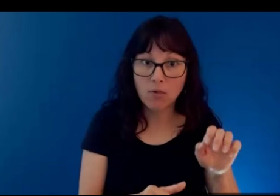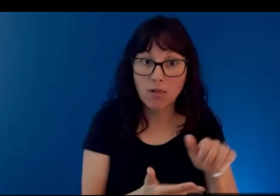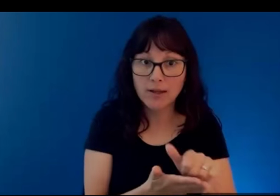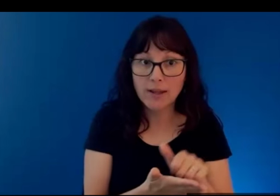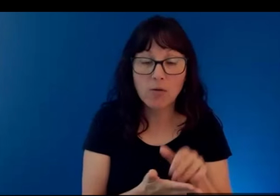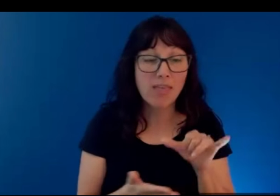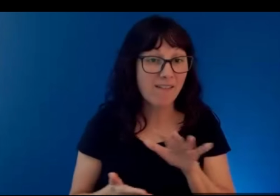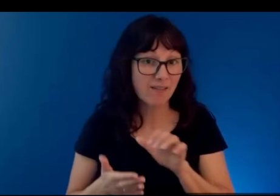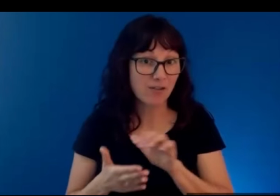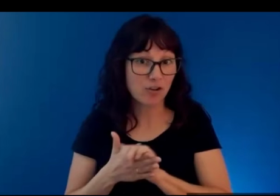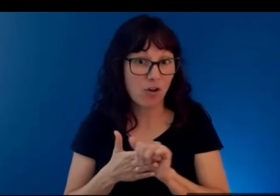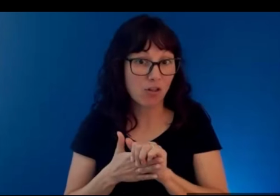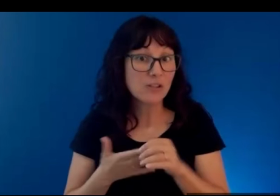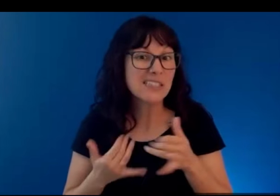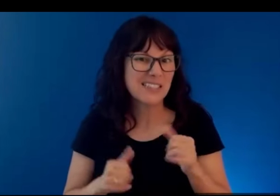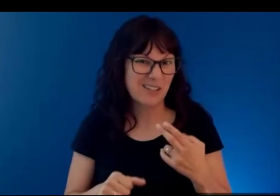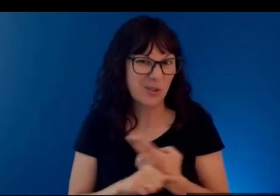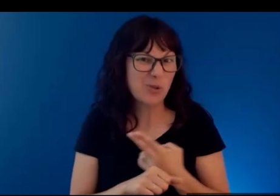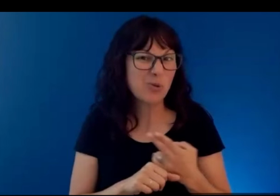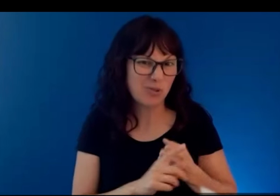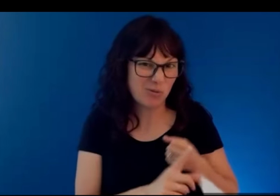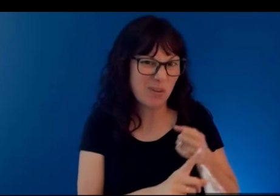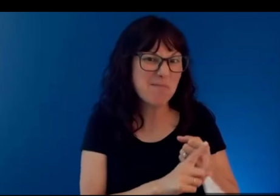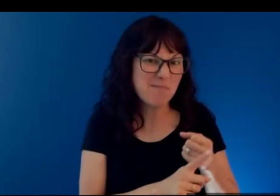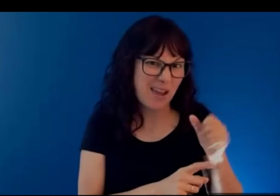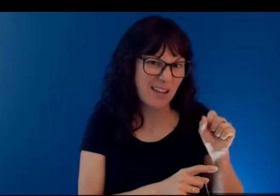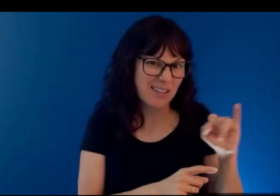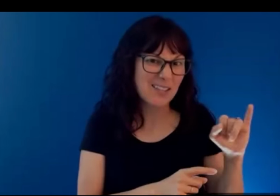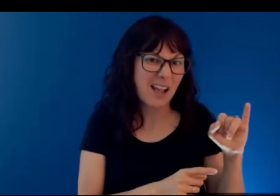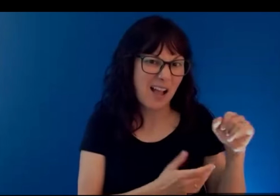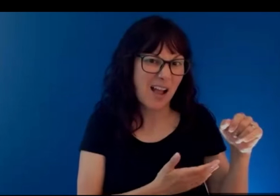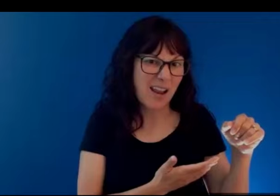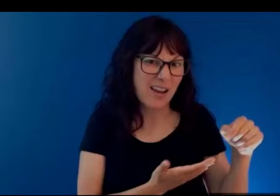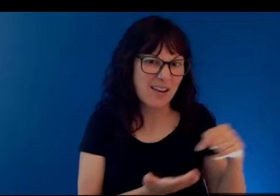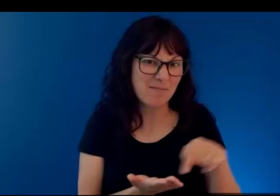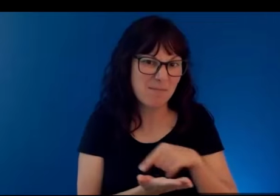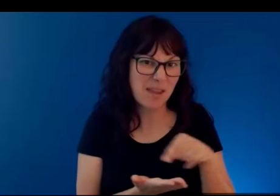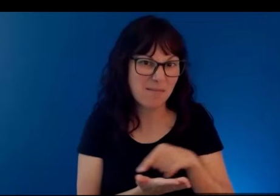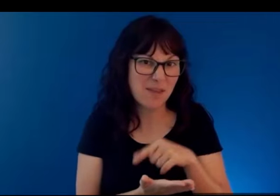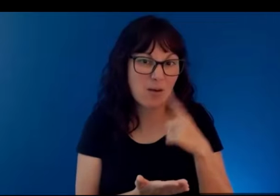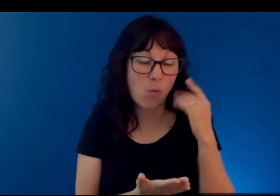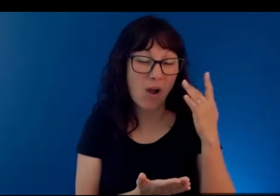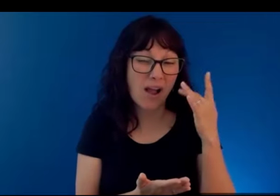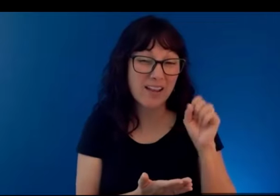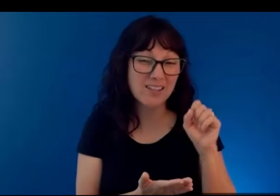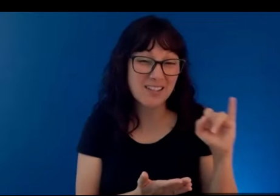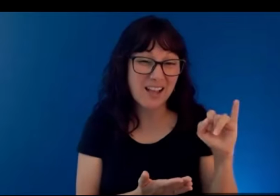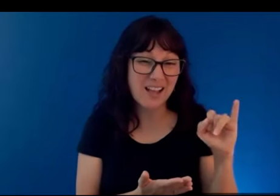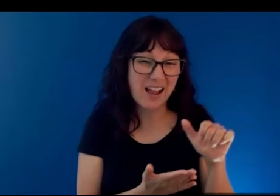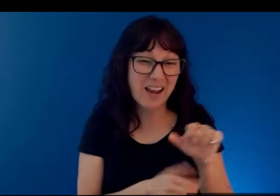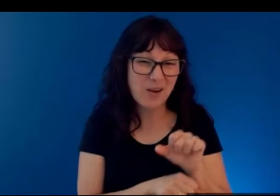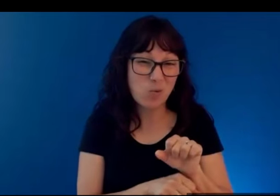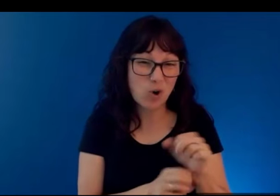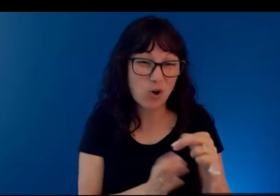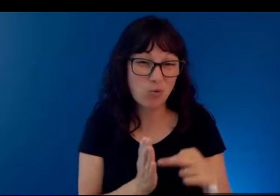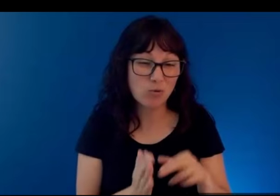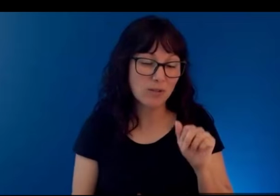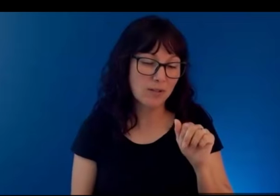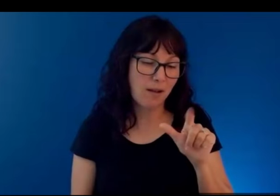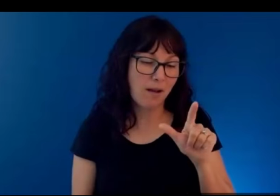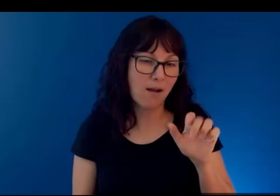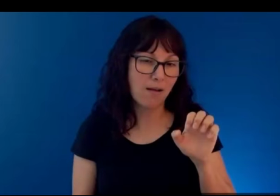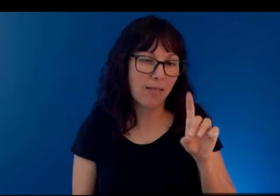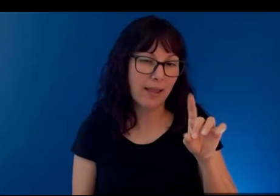used to reduce his SSI payment due to the SSI work rules. And Aleda told you about those. So they